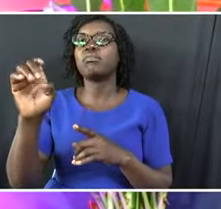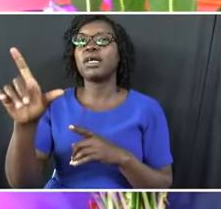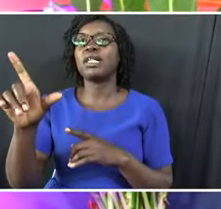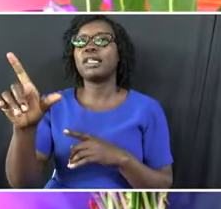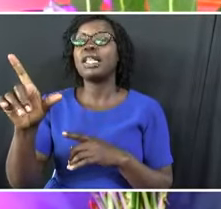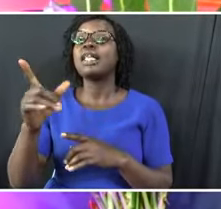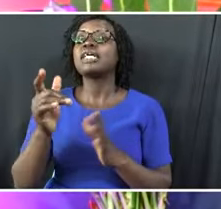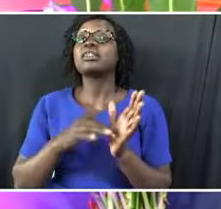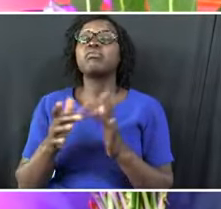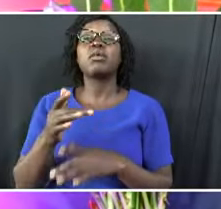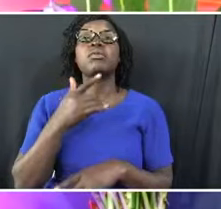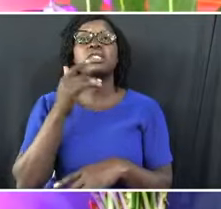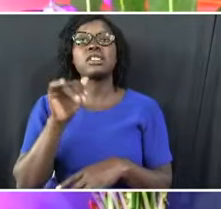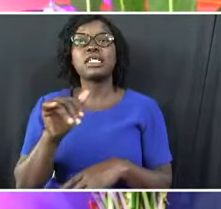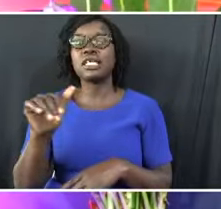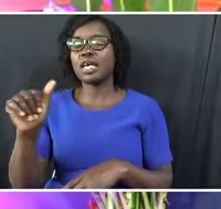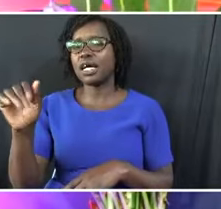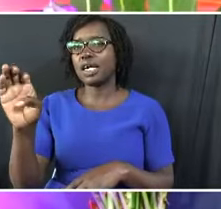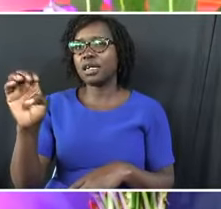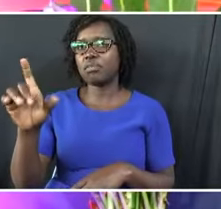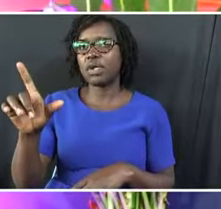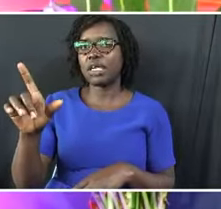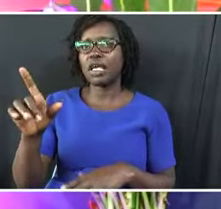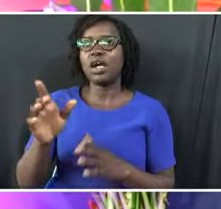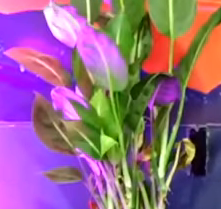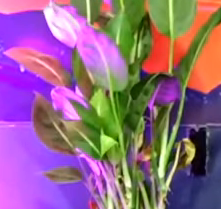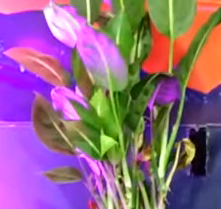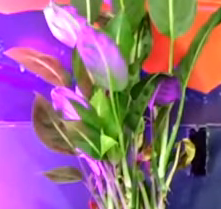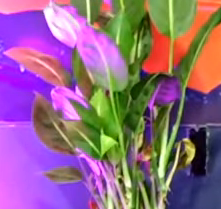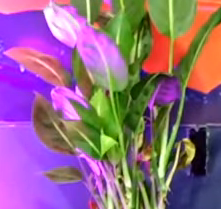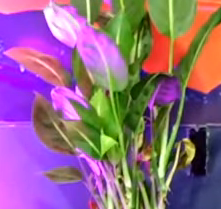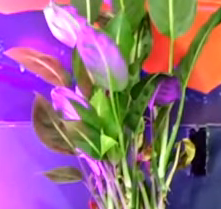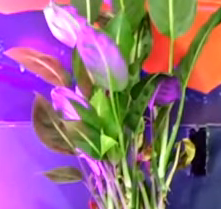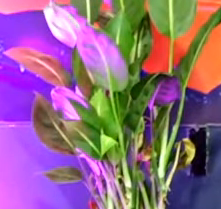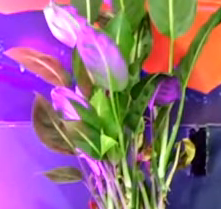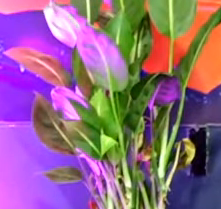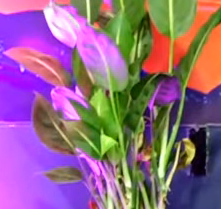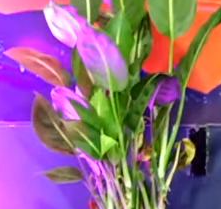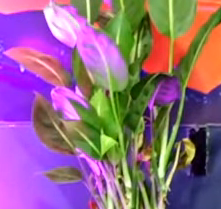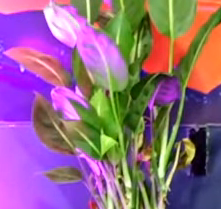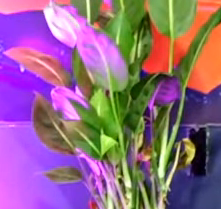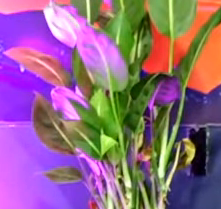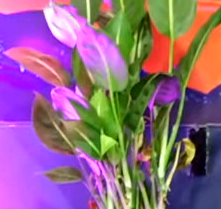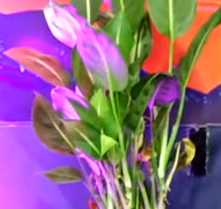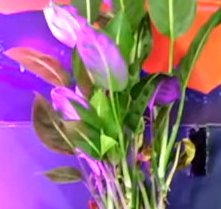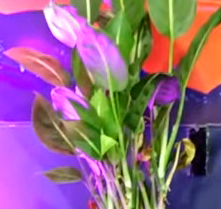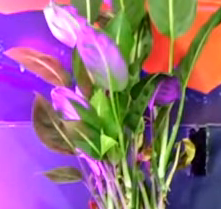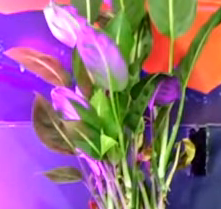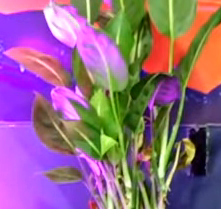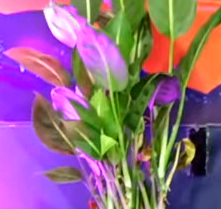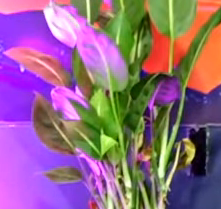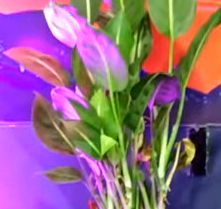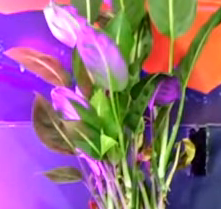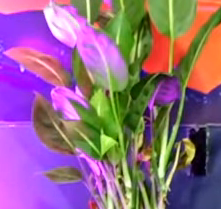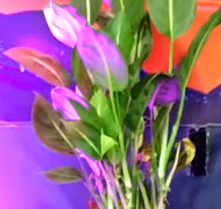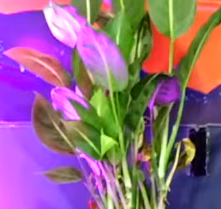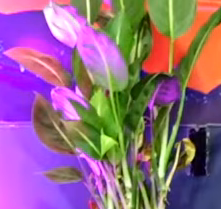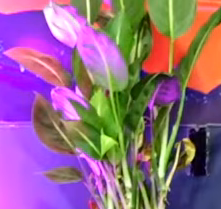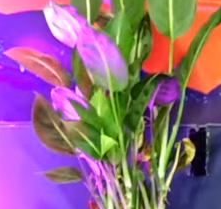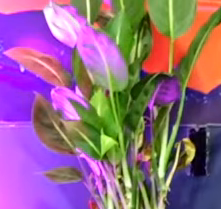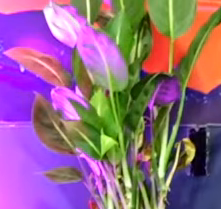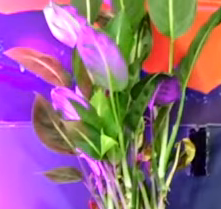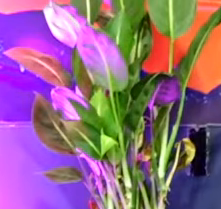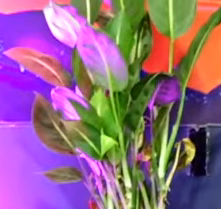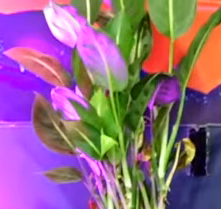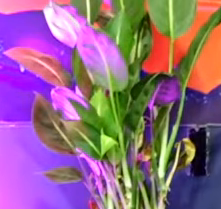Bible says that now Abel was a keeper of sheep, and Cain was a tiller of the